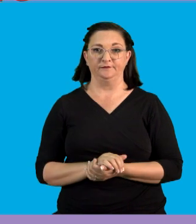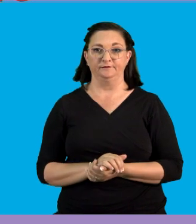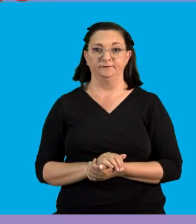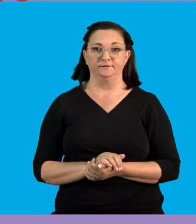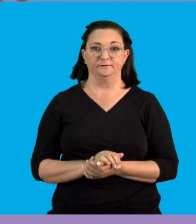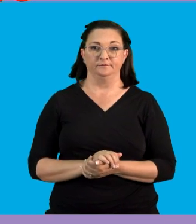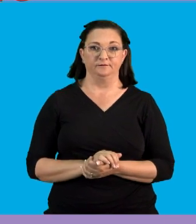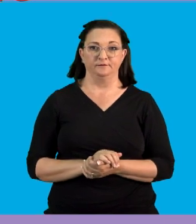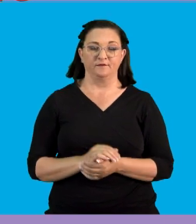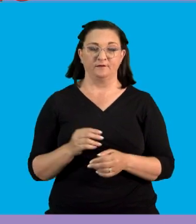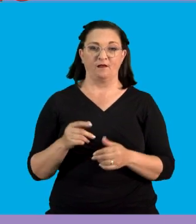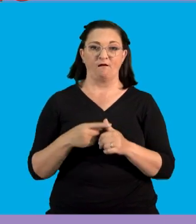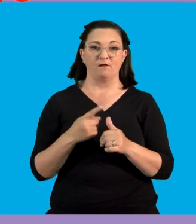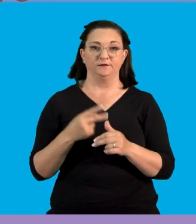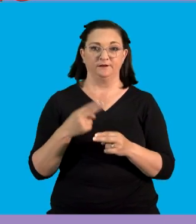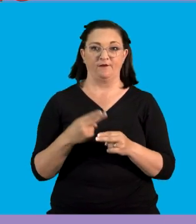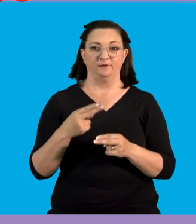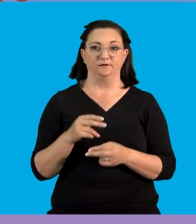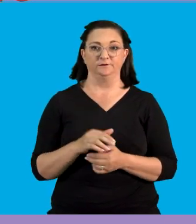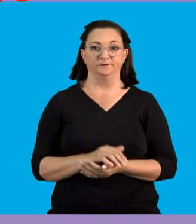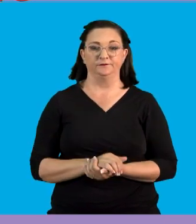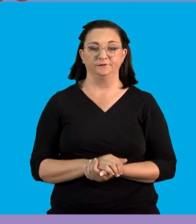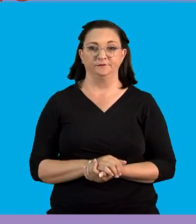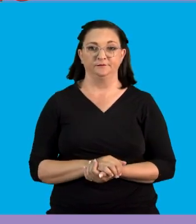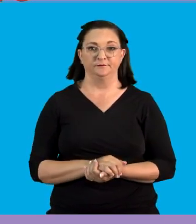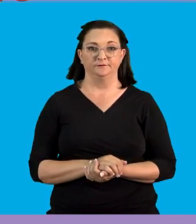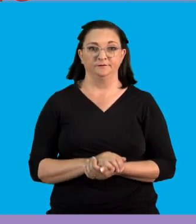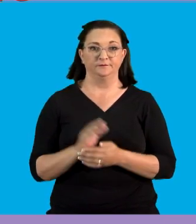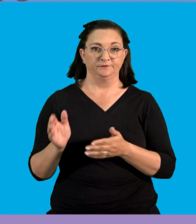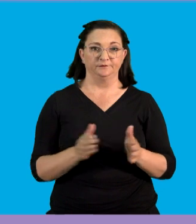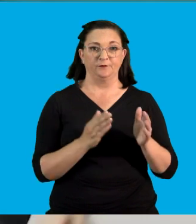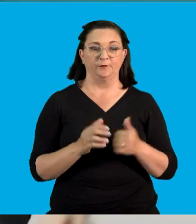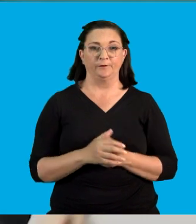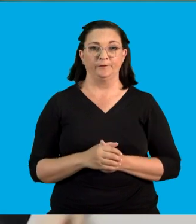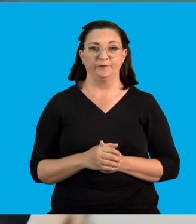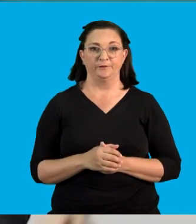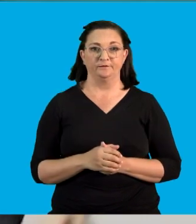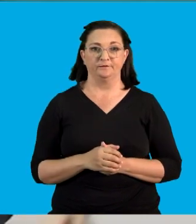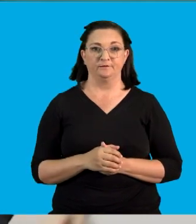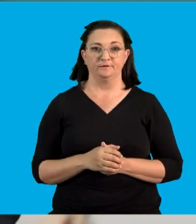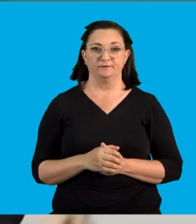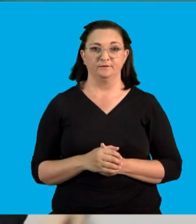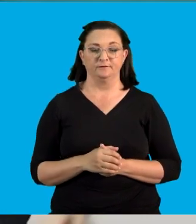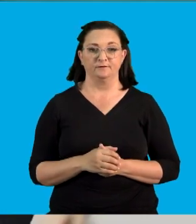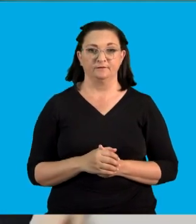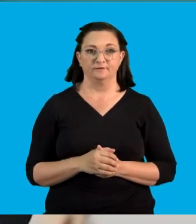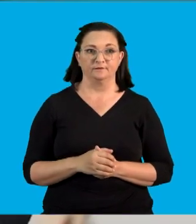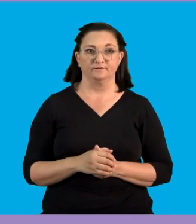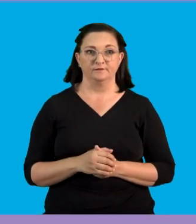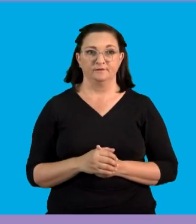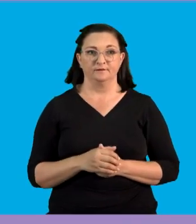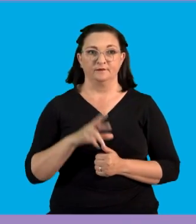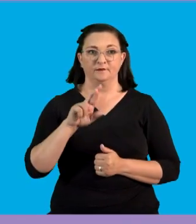9/20. And that will be the final answer for that question. Let's move on to the next one. Here we